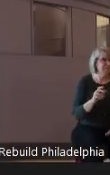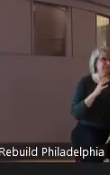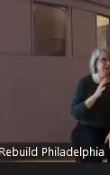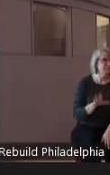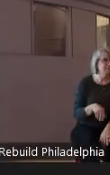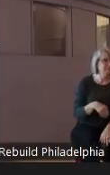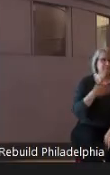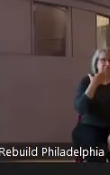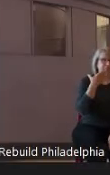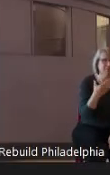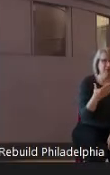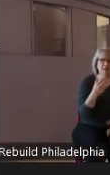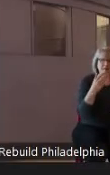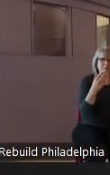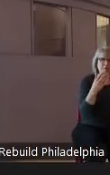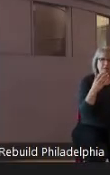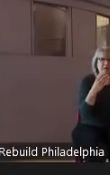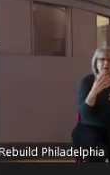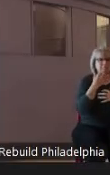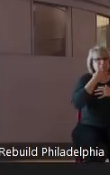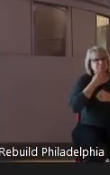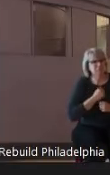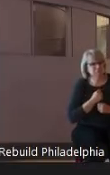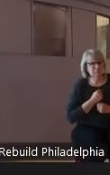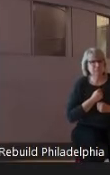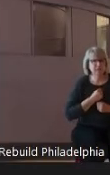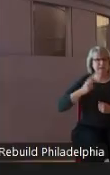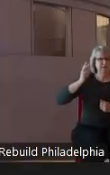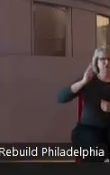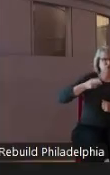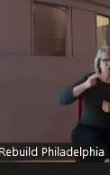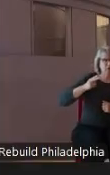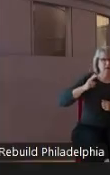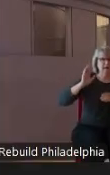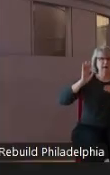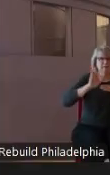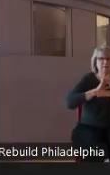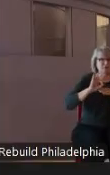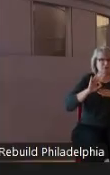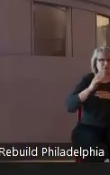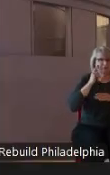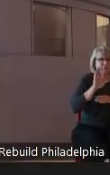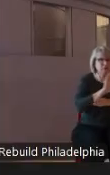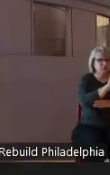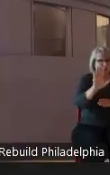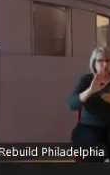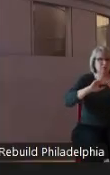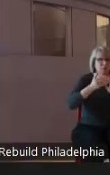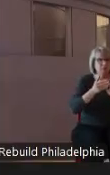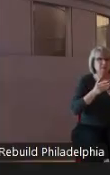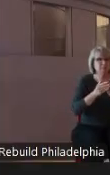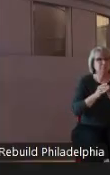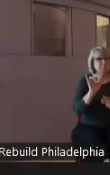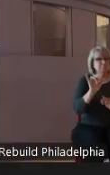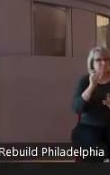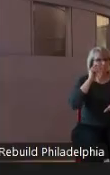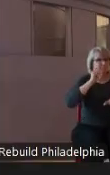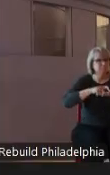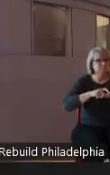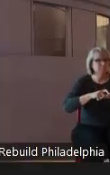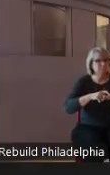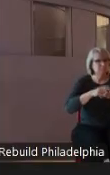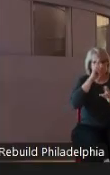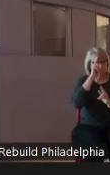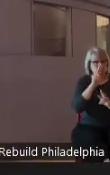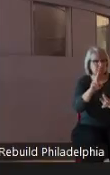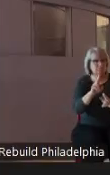meaningful this place is both historically and functionally to this community. So that was the